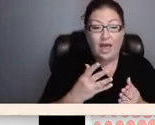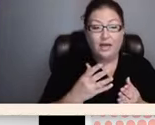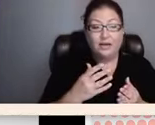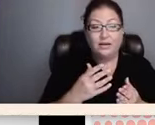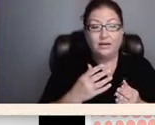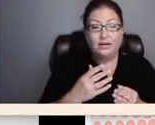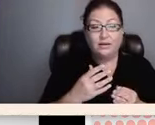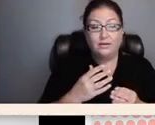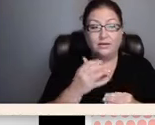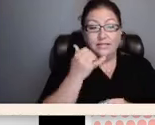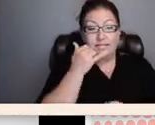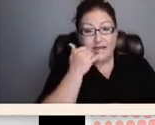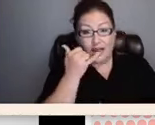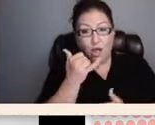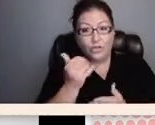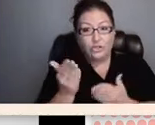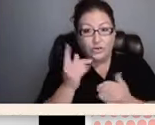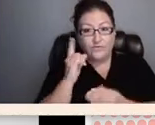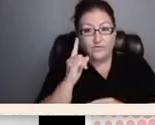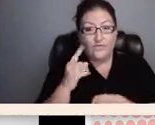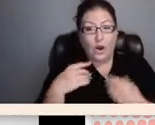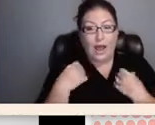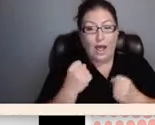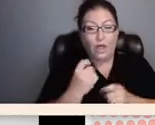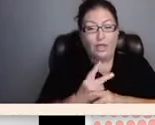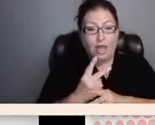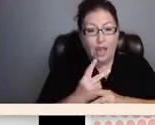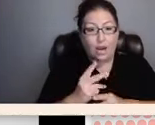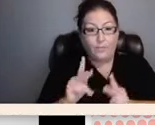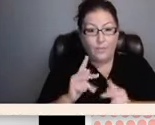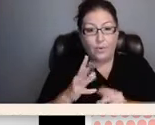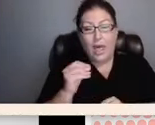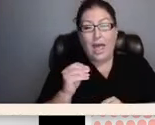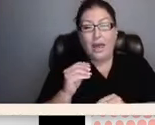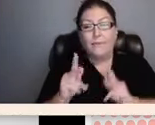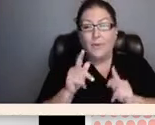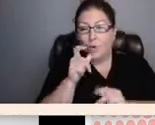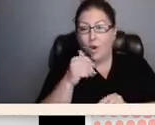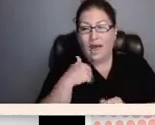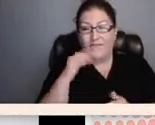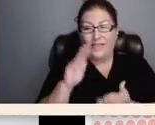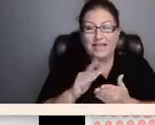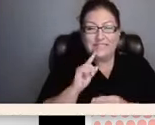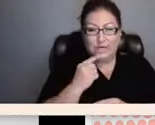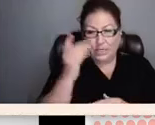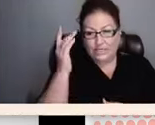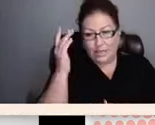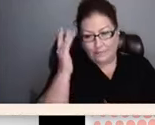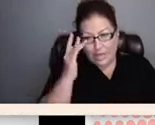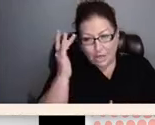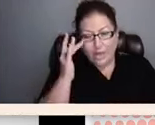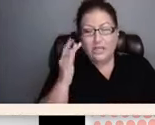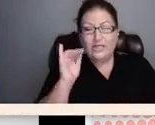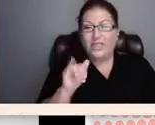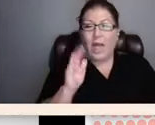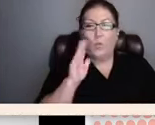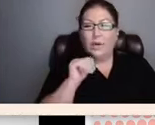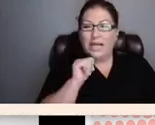healthcare practitioners and individuals that have less serious mental illness that wouldn't necessarily typically meet our